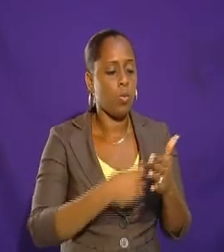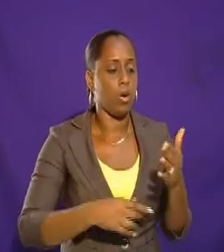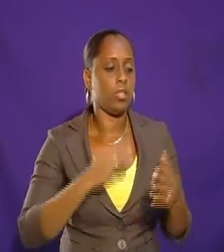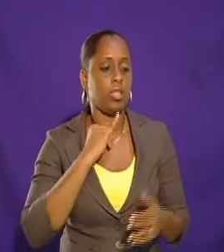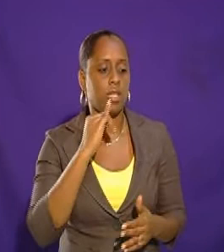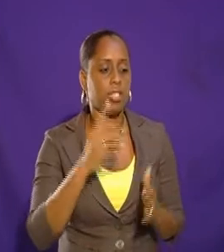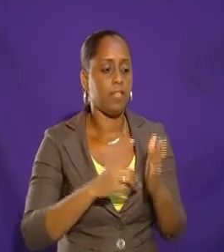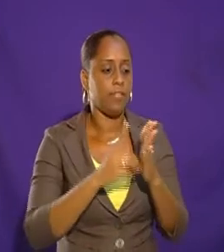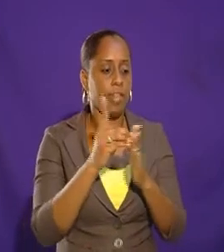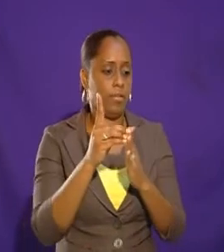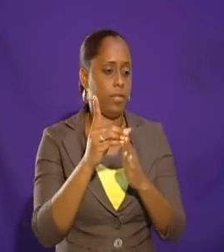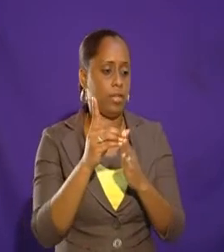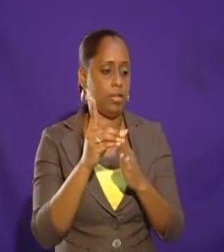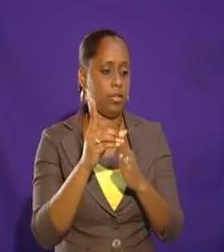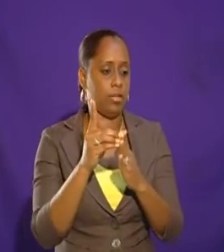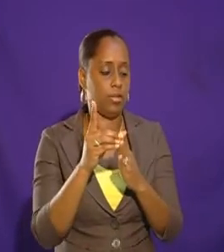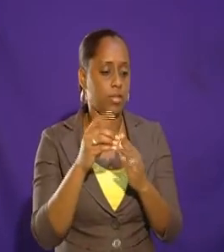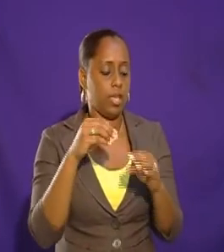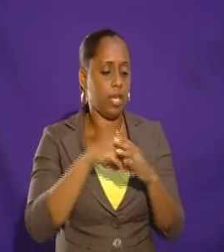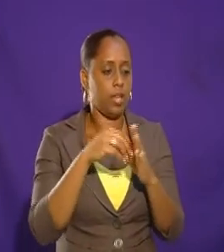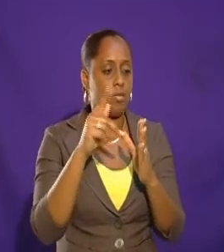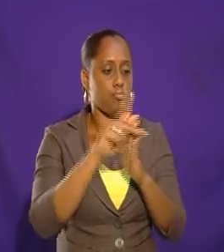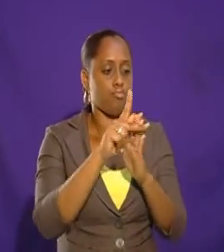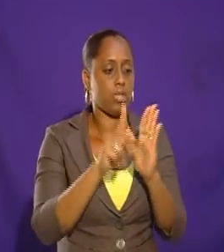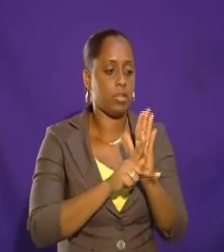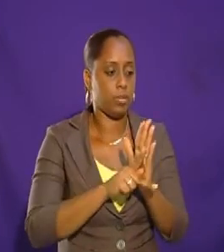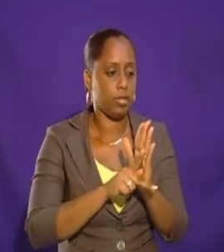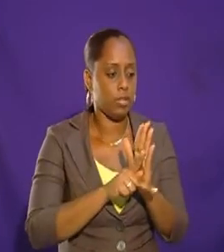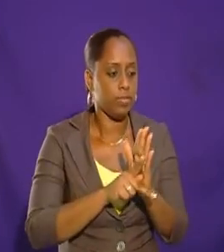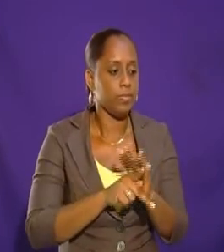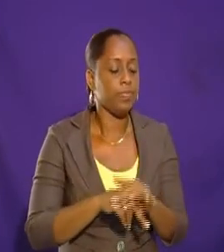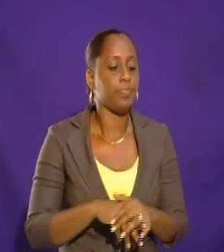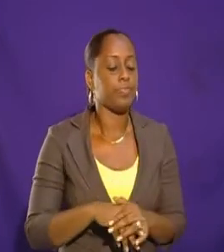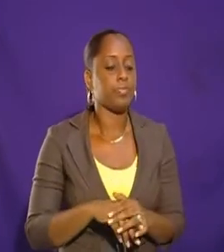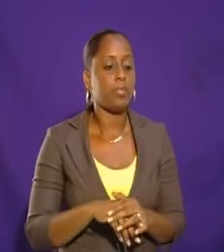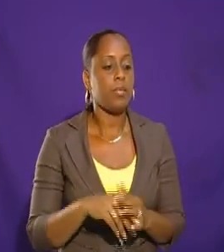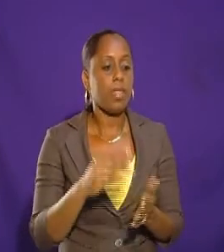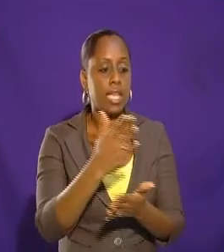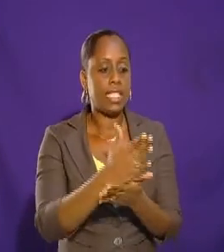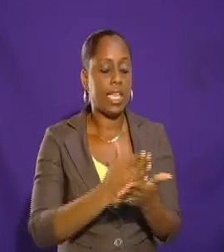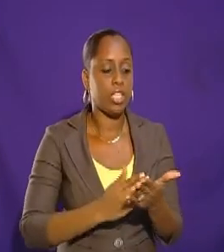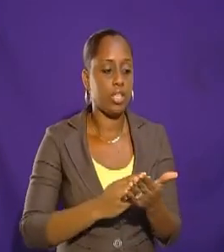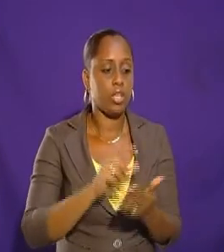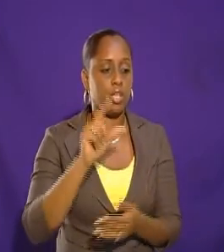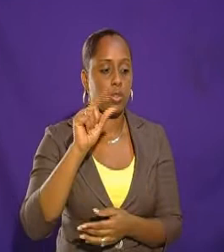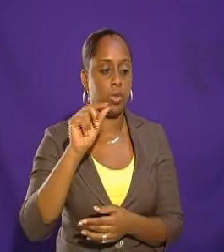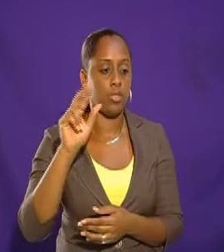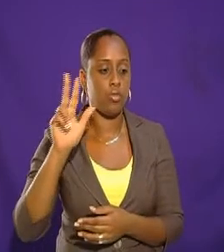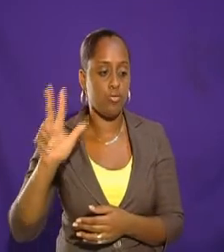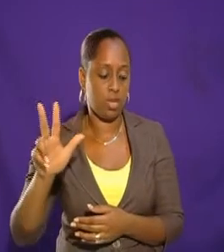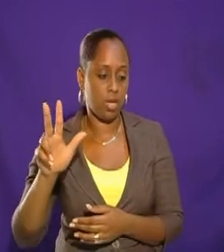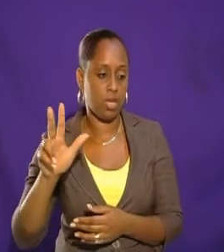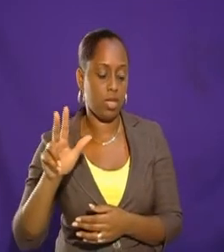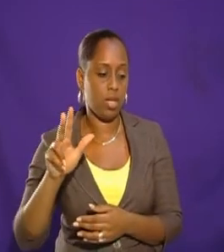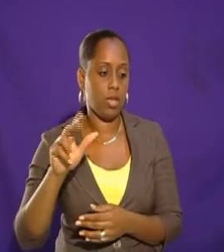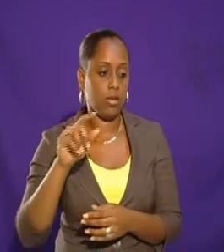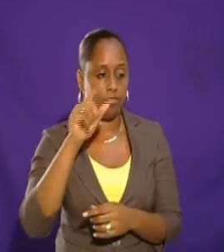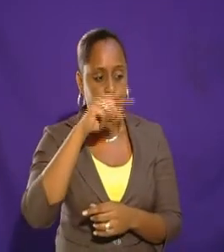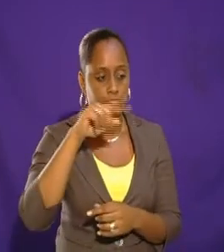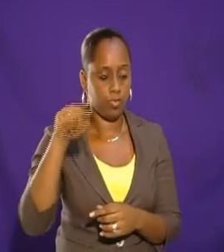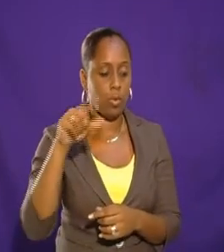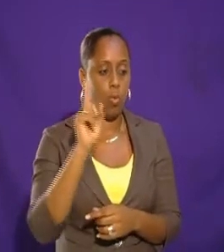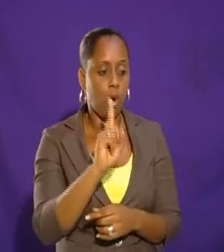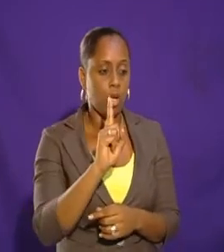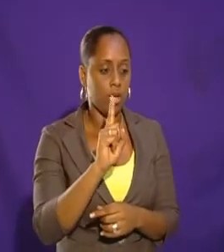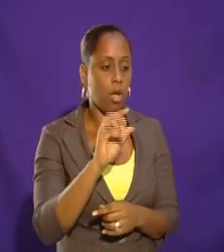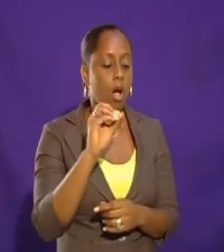What is development in principle? Section 23(1) of Act number 25 addresses the